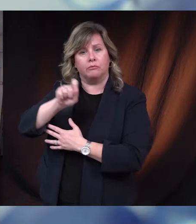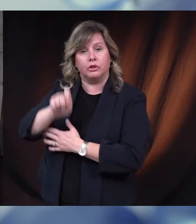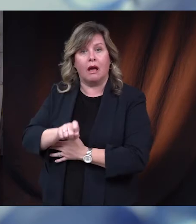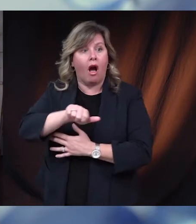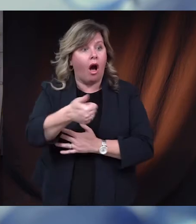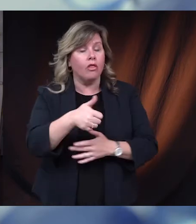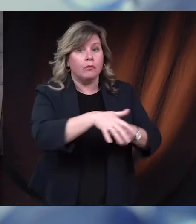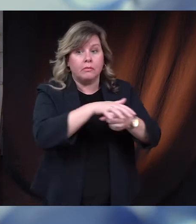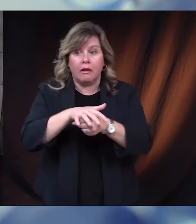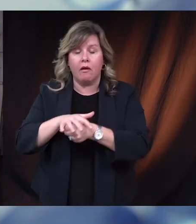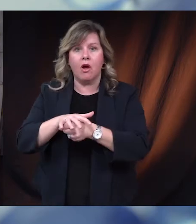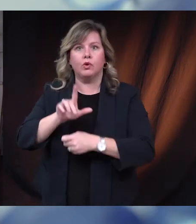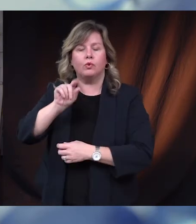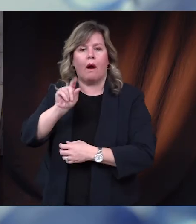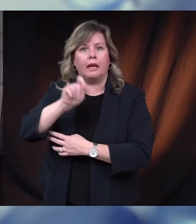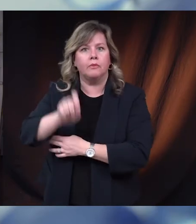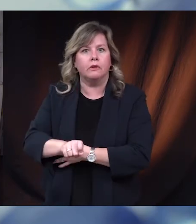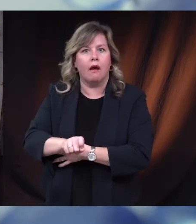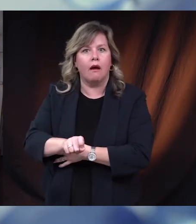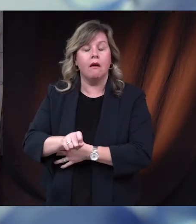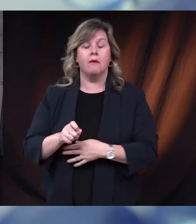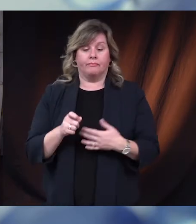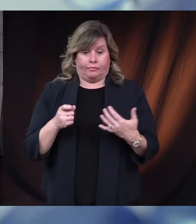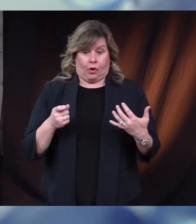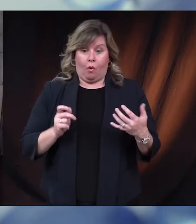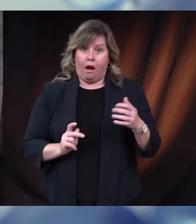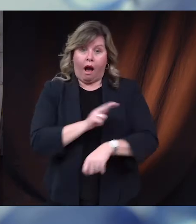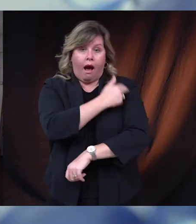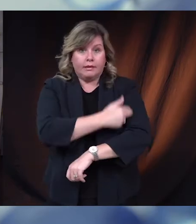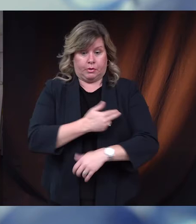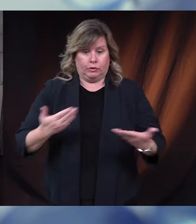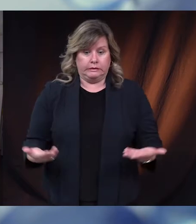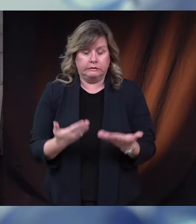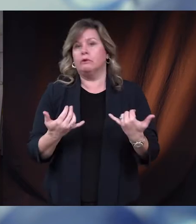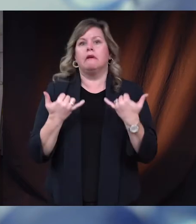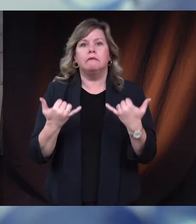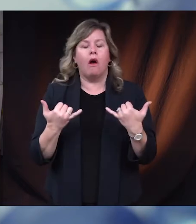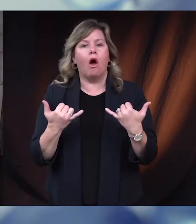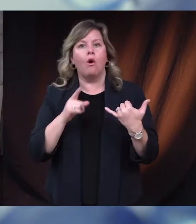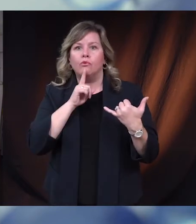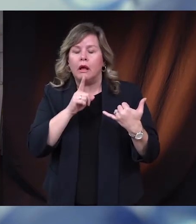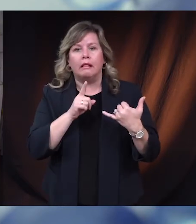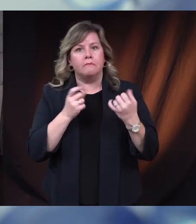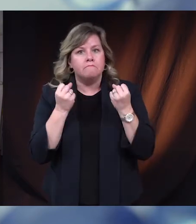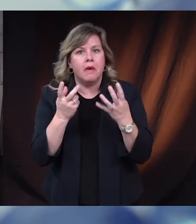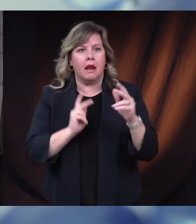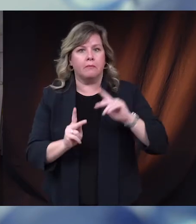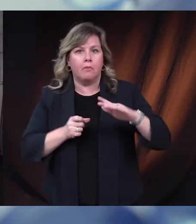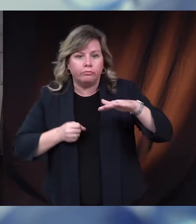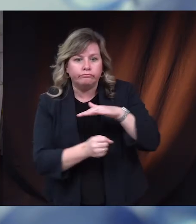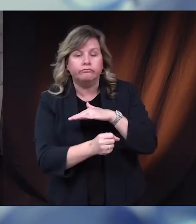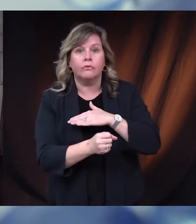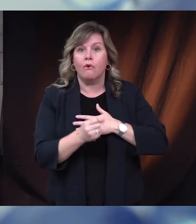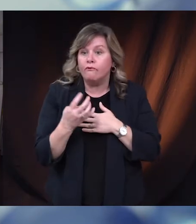We have 72 people hospitalized in Kent County hospitals right now, 10 of whom are in intensive care, 4 of whom